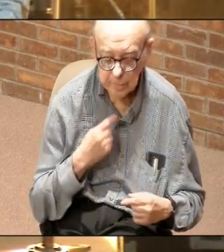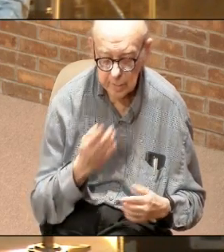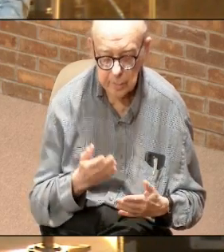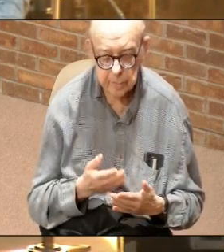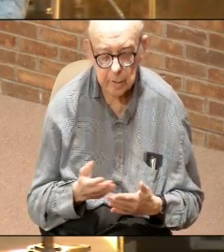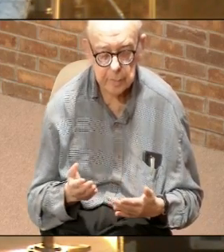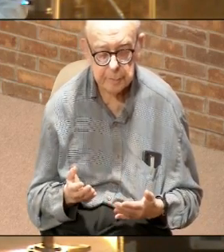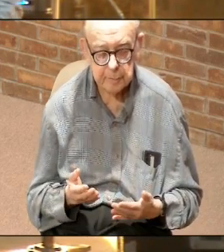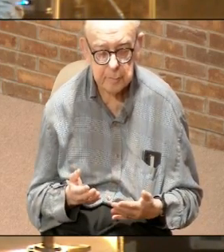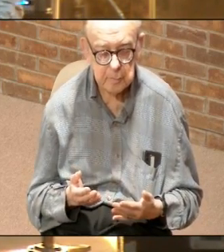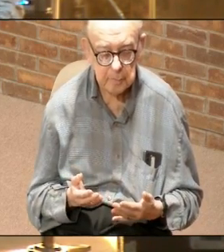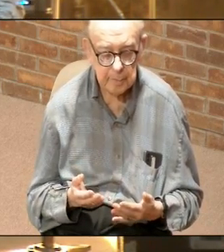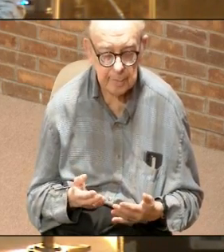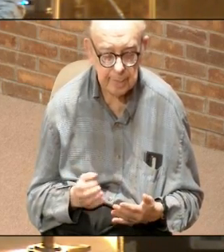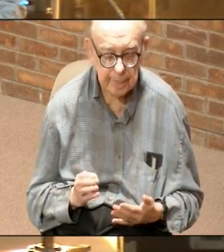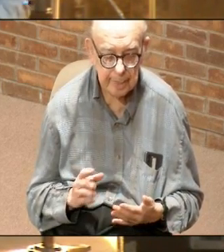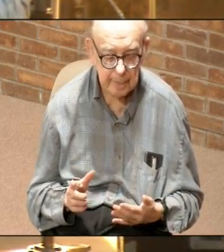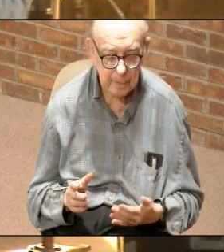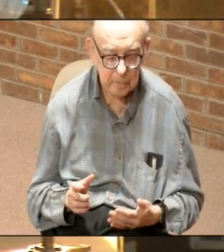something? Well,